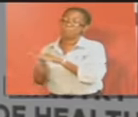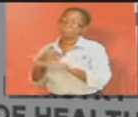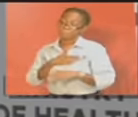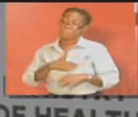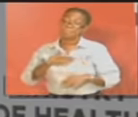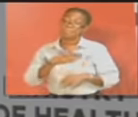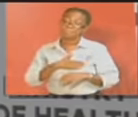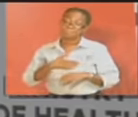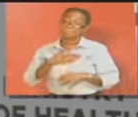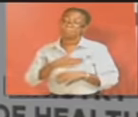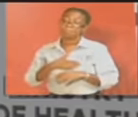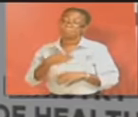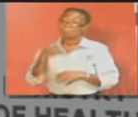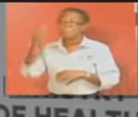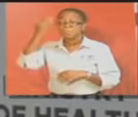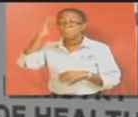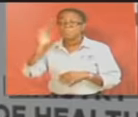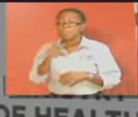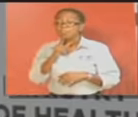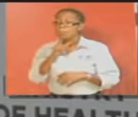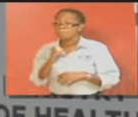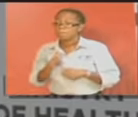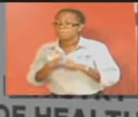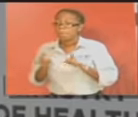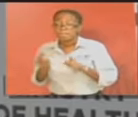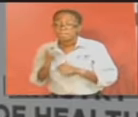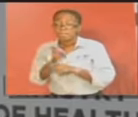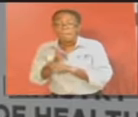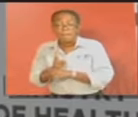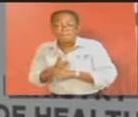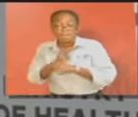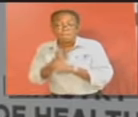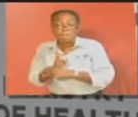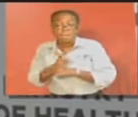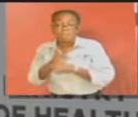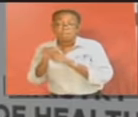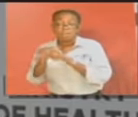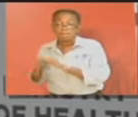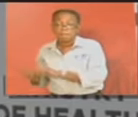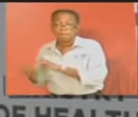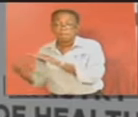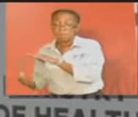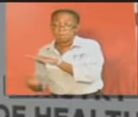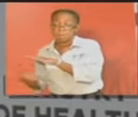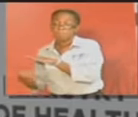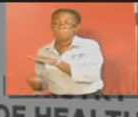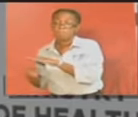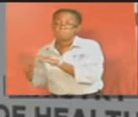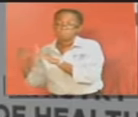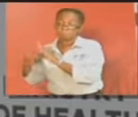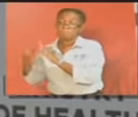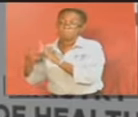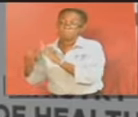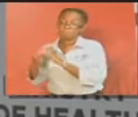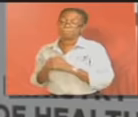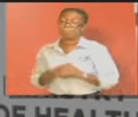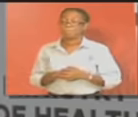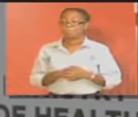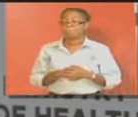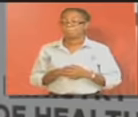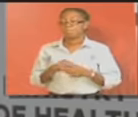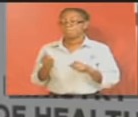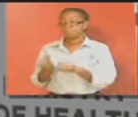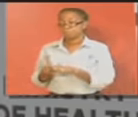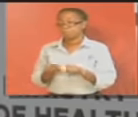people being asymptomatic and moving around, the use of the masks, the use of the physical distancing, the avoidance of